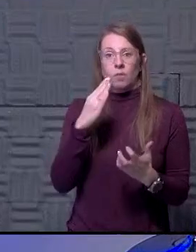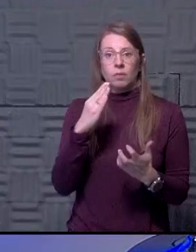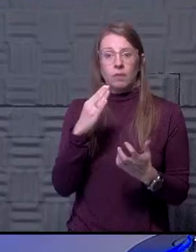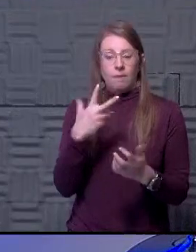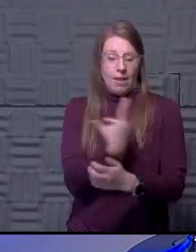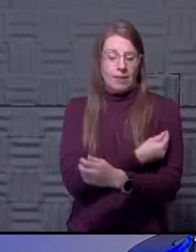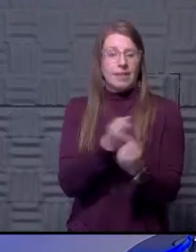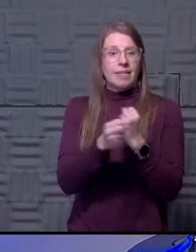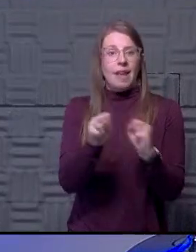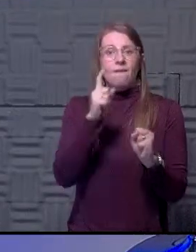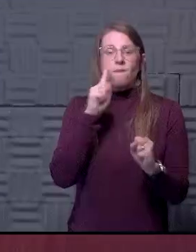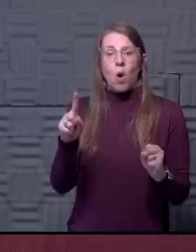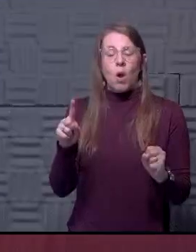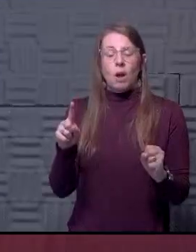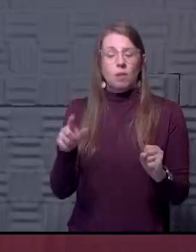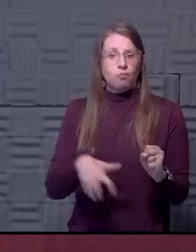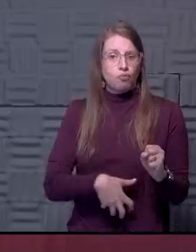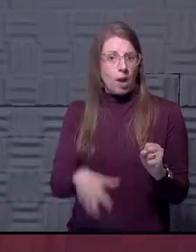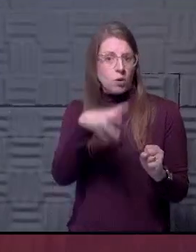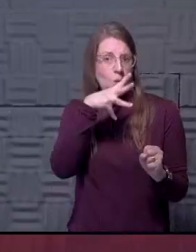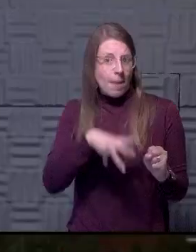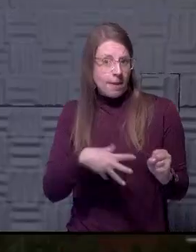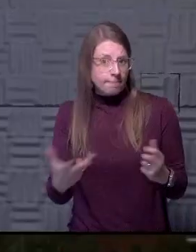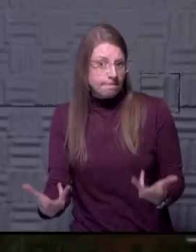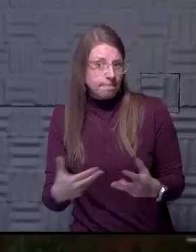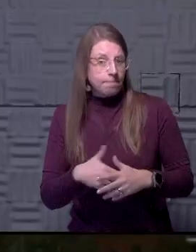women? What do you think, Dr. Pahoud? Pregnant women?